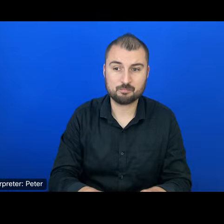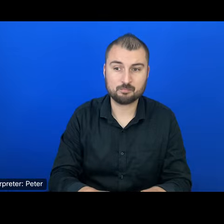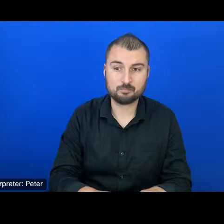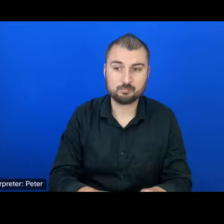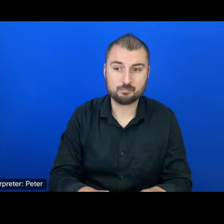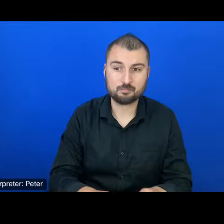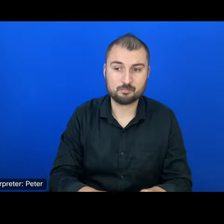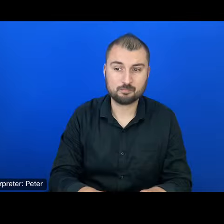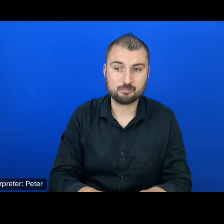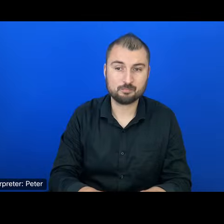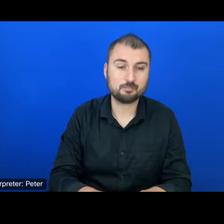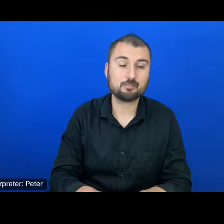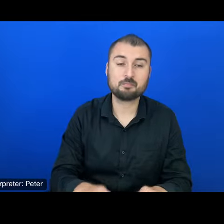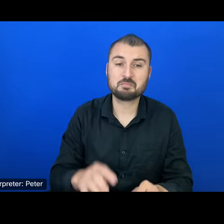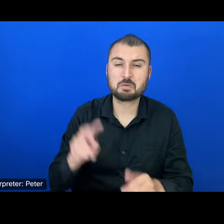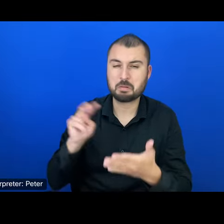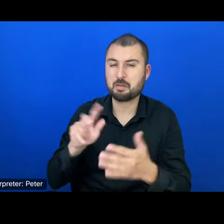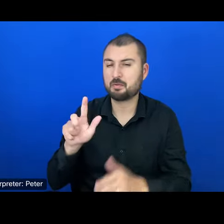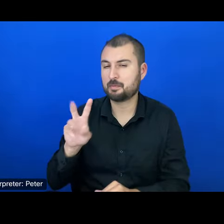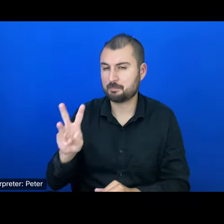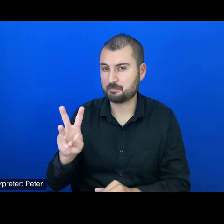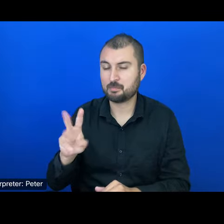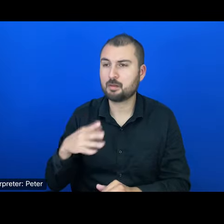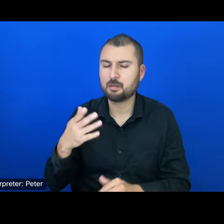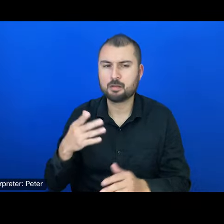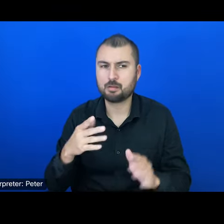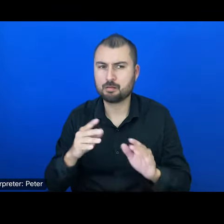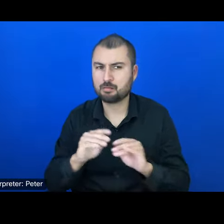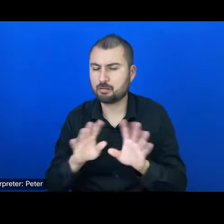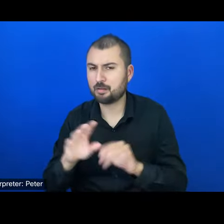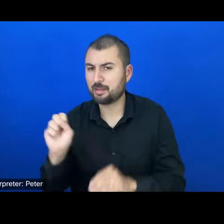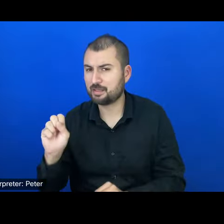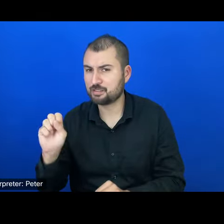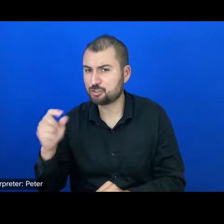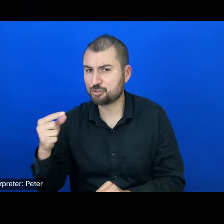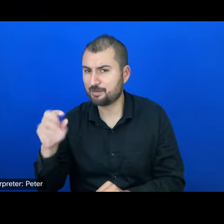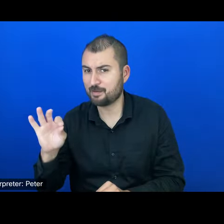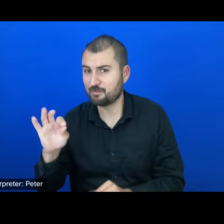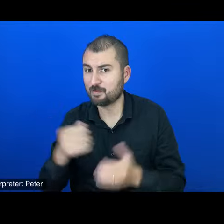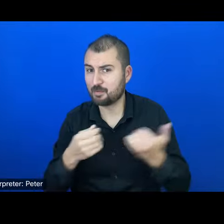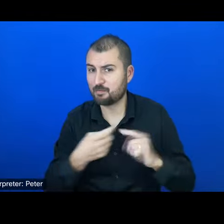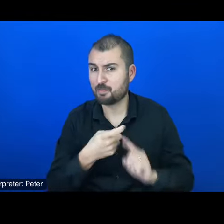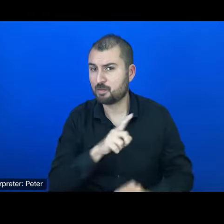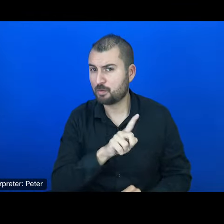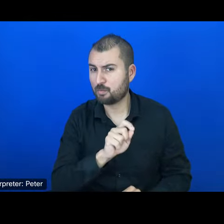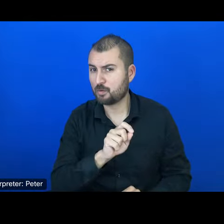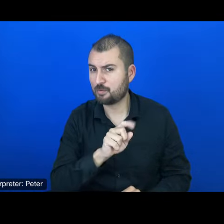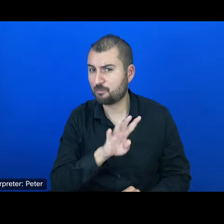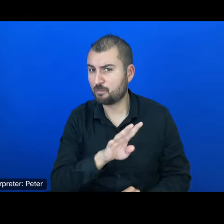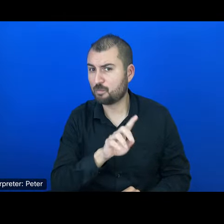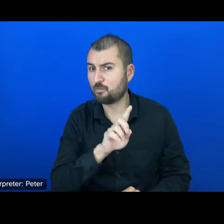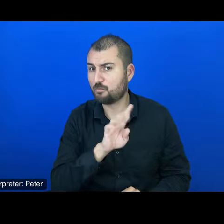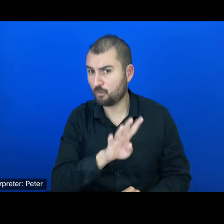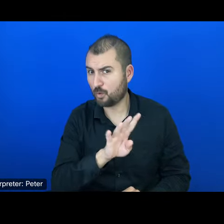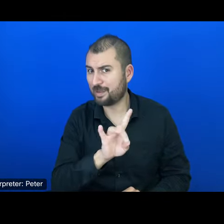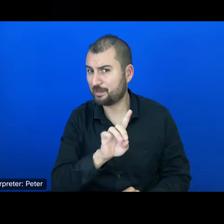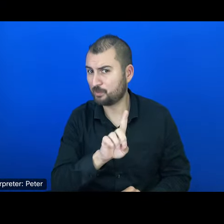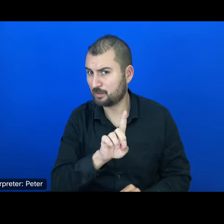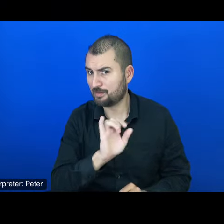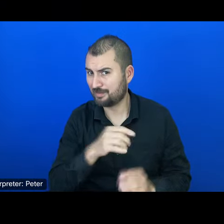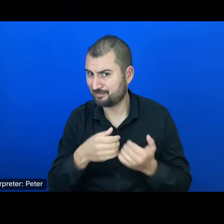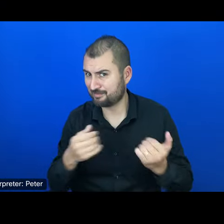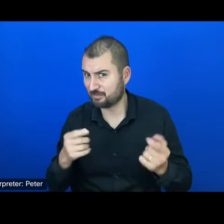Yeah, so is the SGF is apart from the 1.481? Yes, right? sir. So the cemeteries